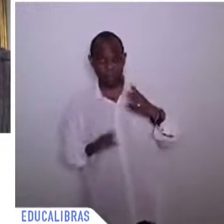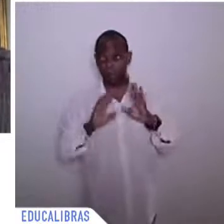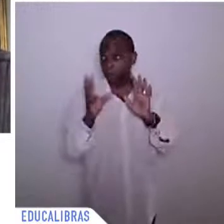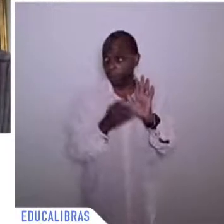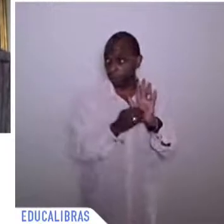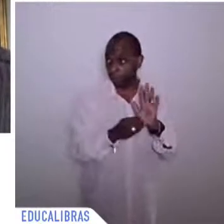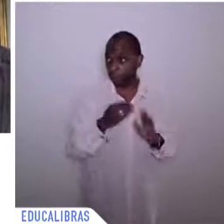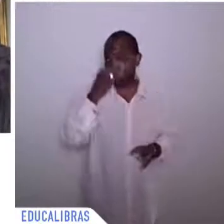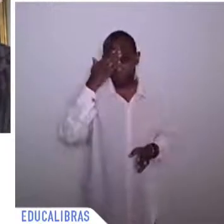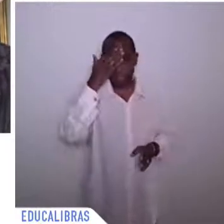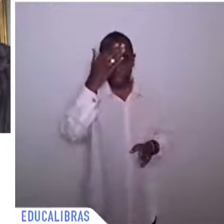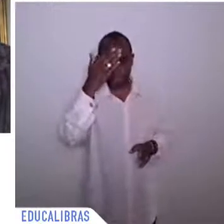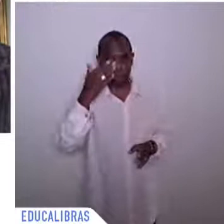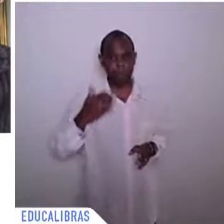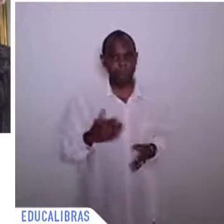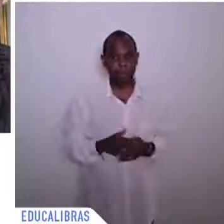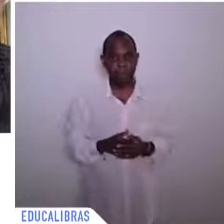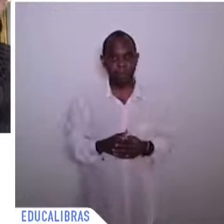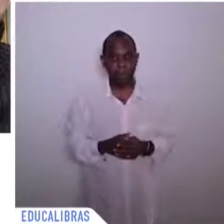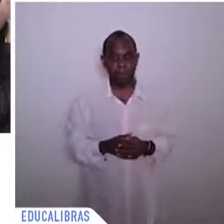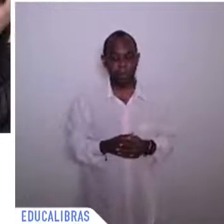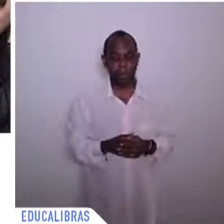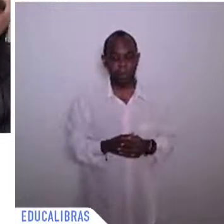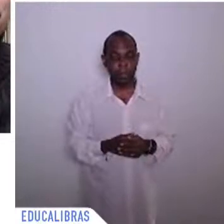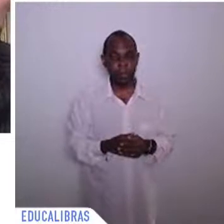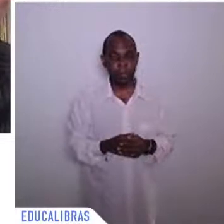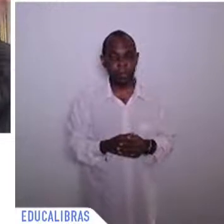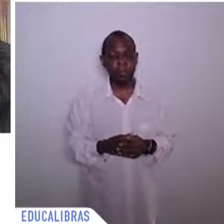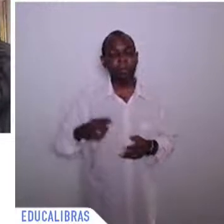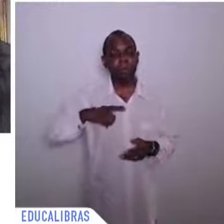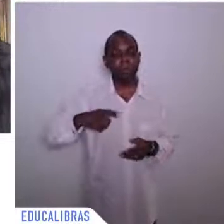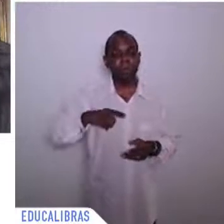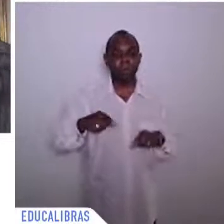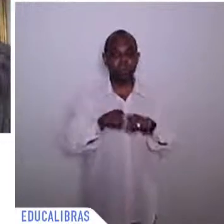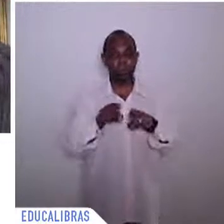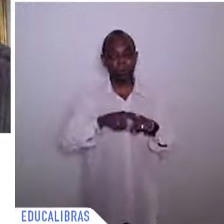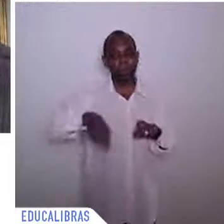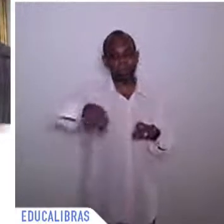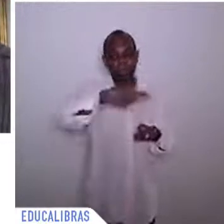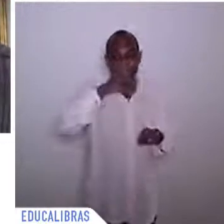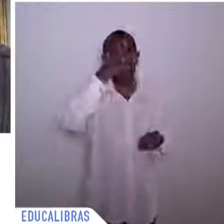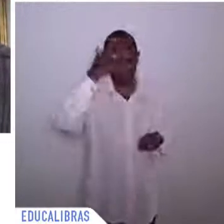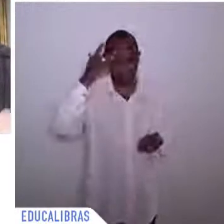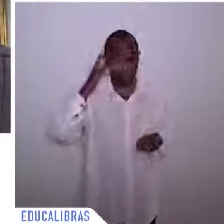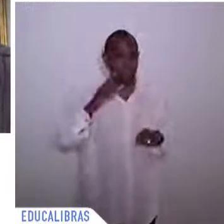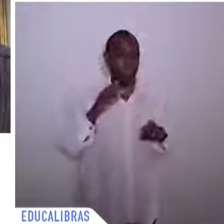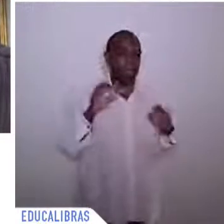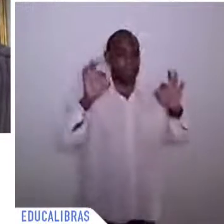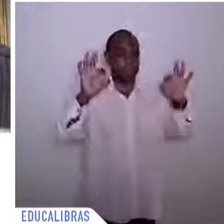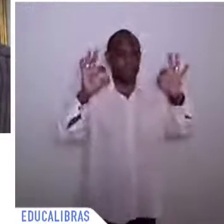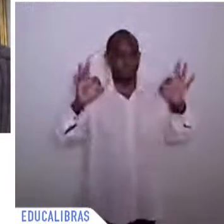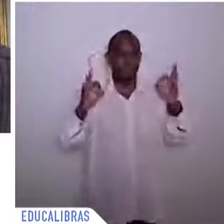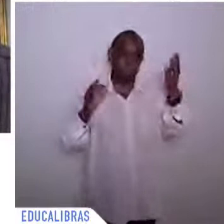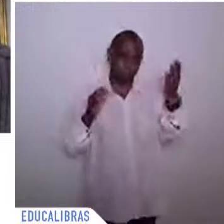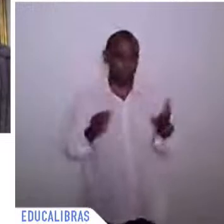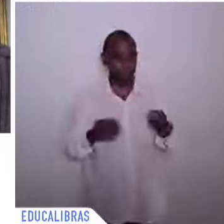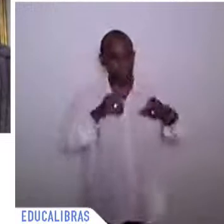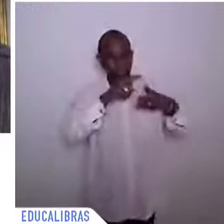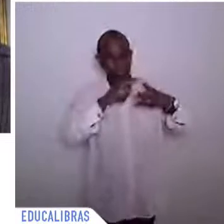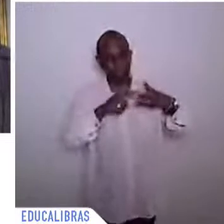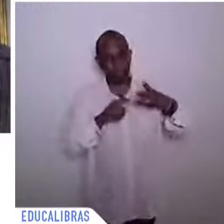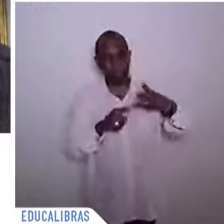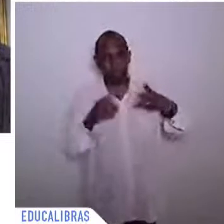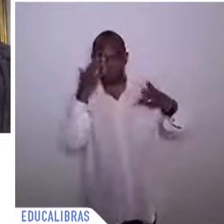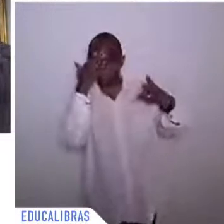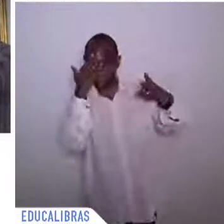us. It's a pleasure. I am very honored to be able to moderate this debate with such brilliant people. And I would like to